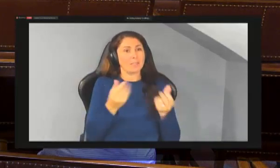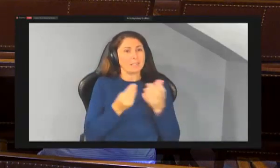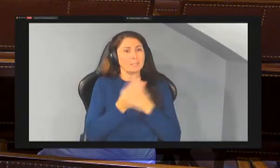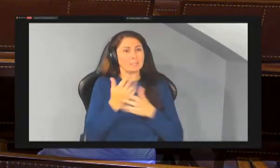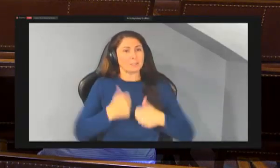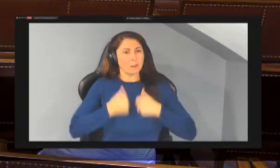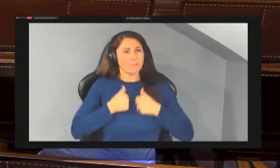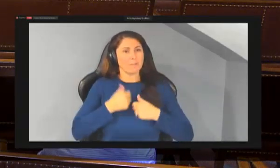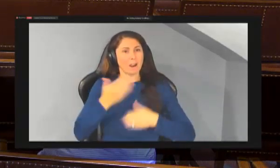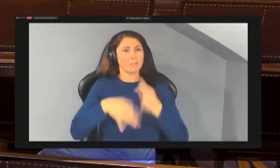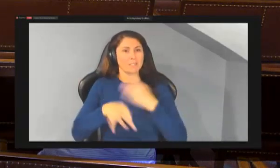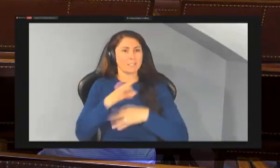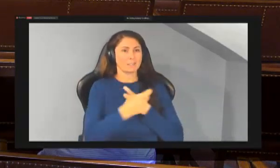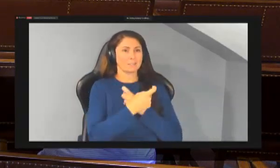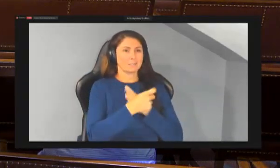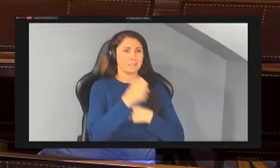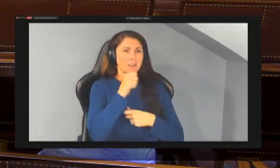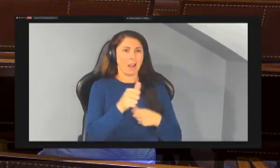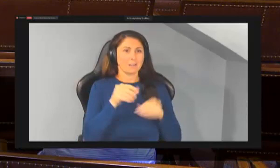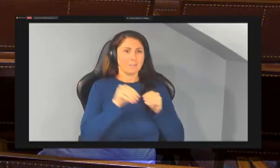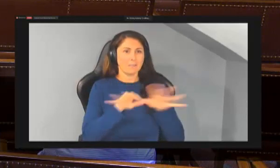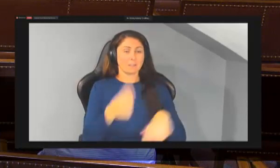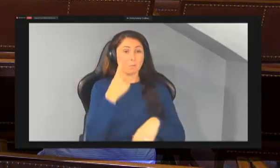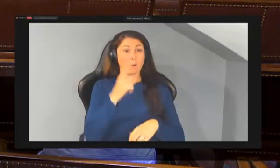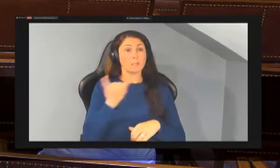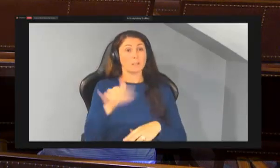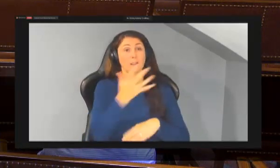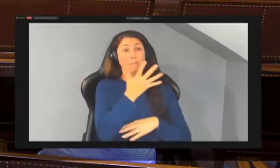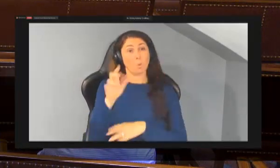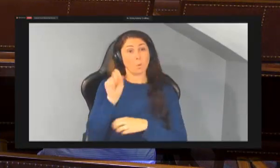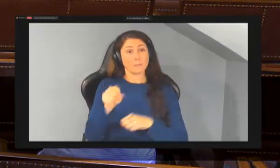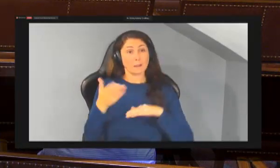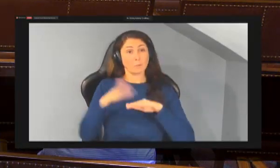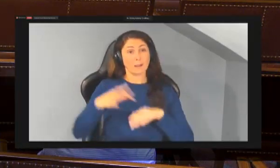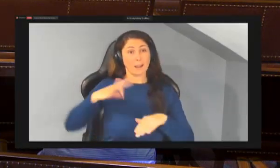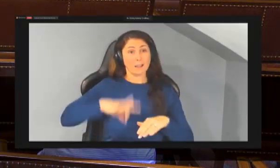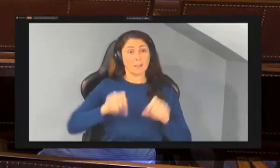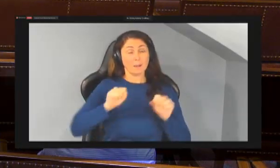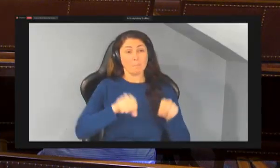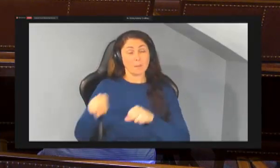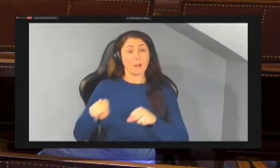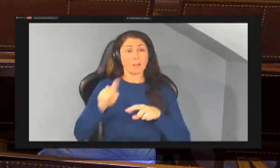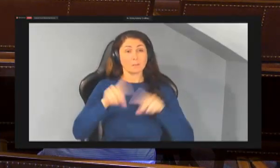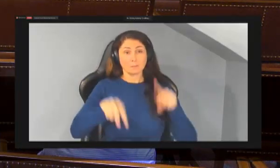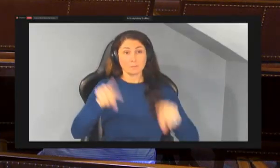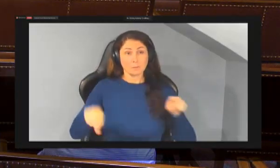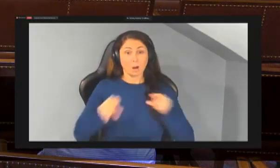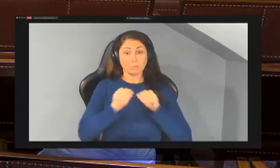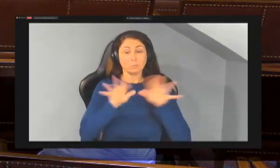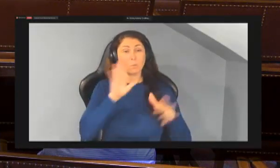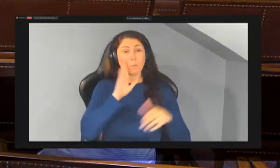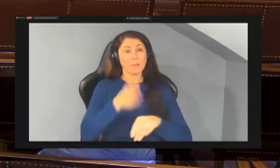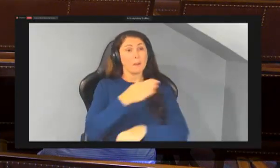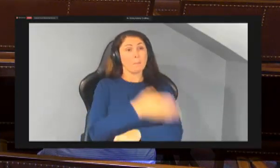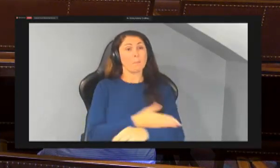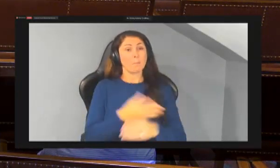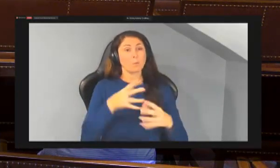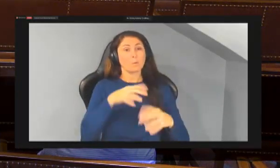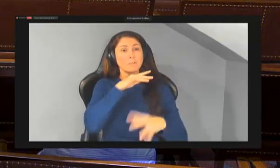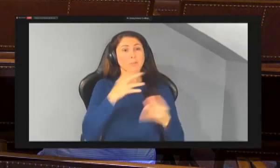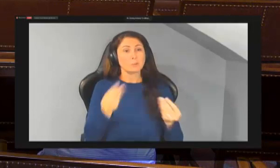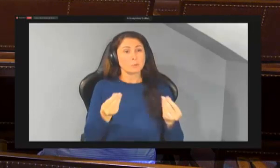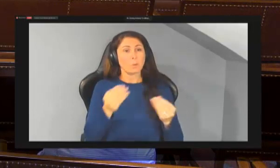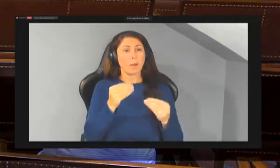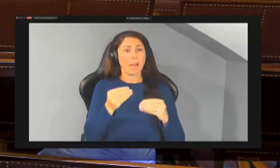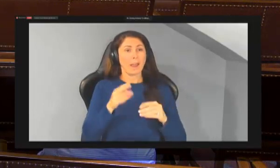toxic or invasive ones. Forests can regain the ability to host diverse root structures and brush, which will improve soil retention and decrease the